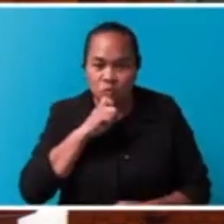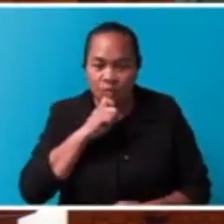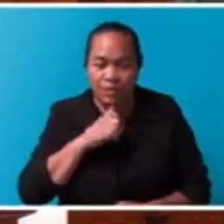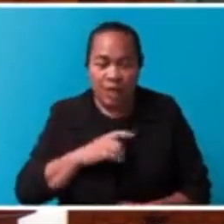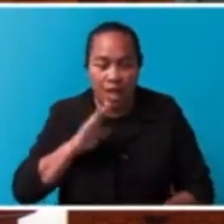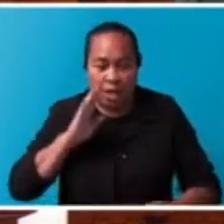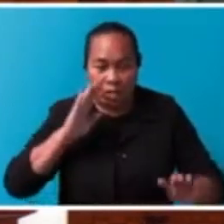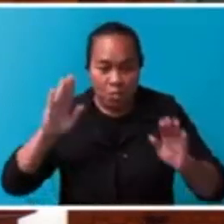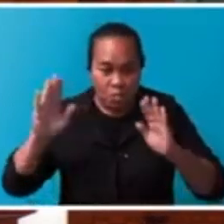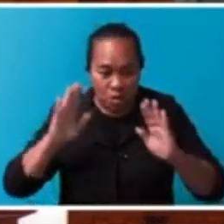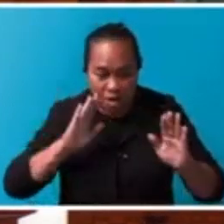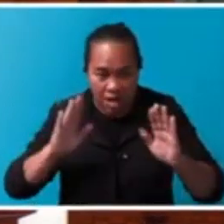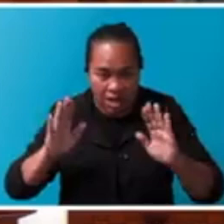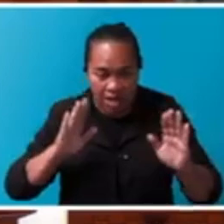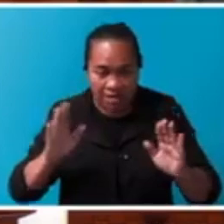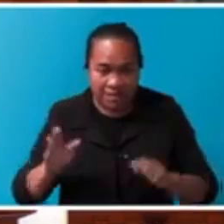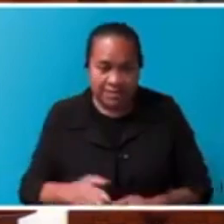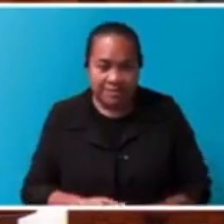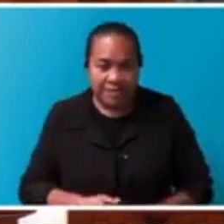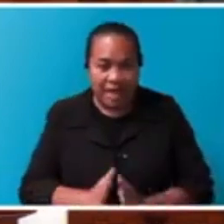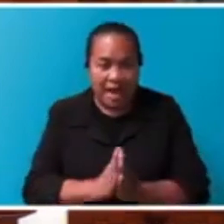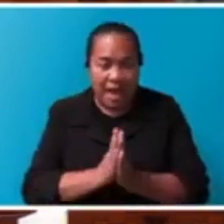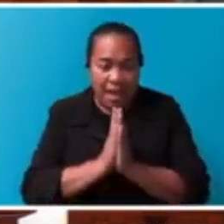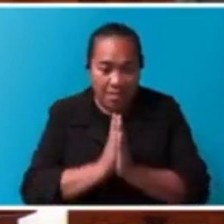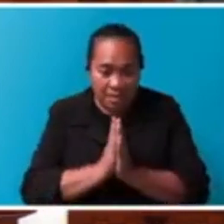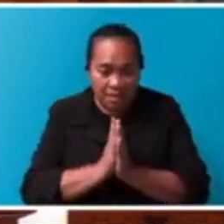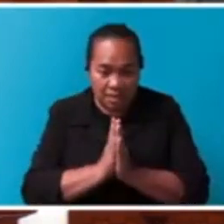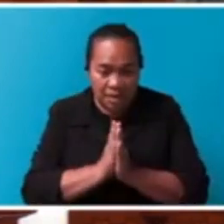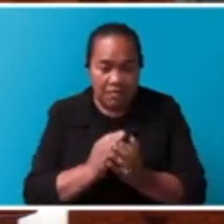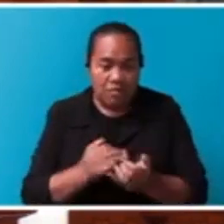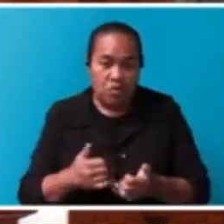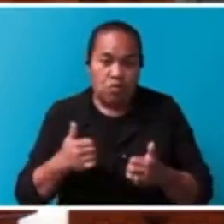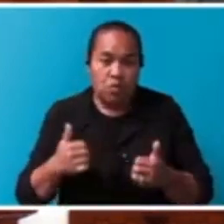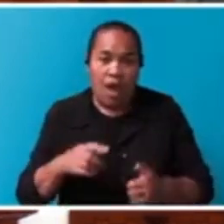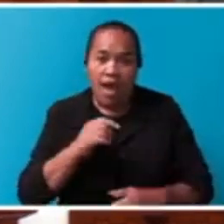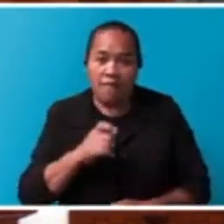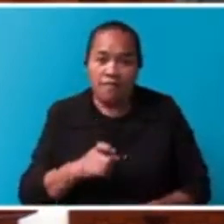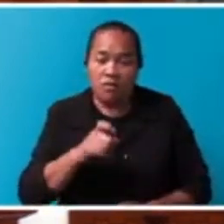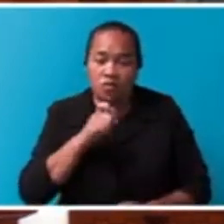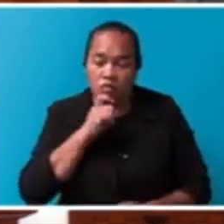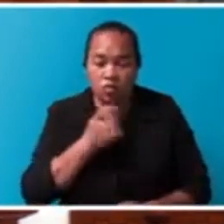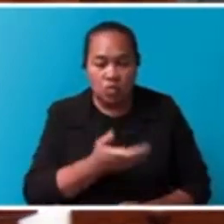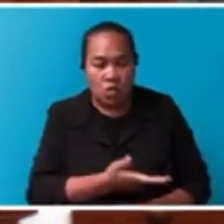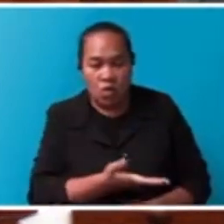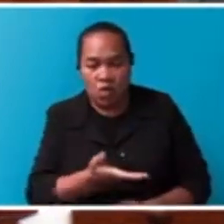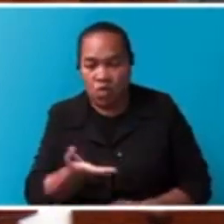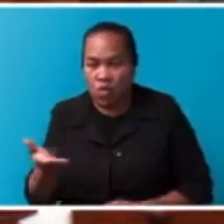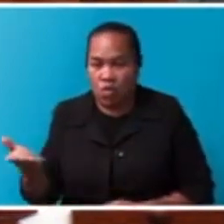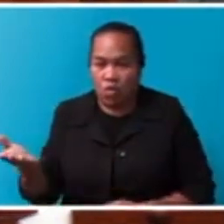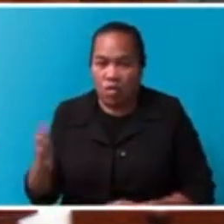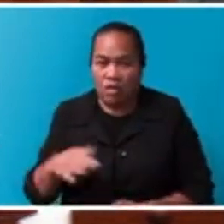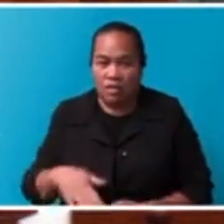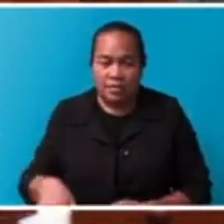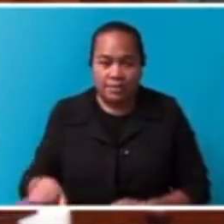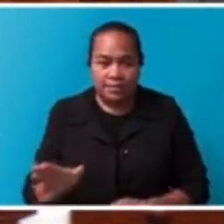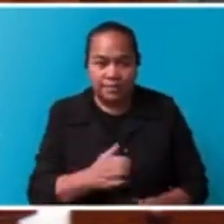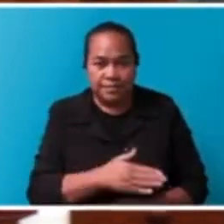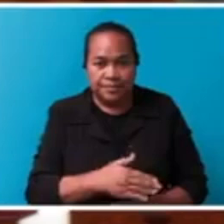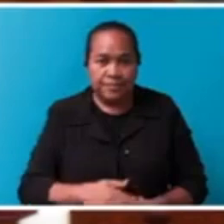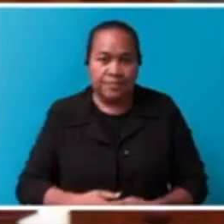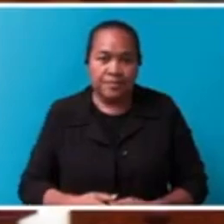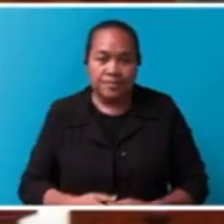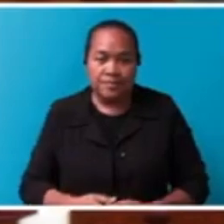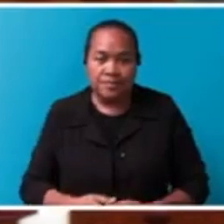Nisambula Vinaka, Namaste, and a very good afternoon to you all. Mr. Speaker,